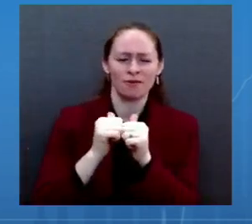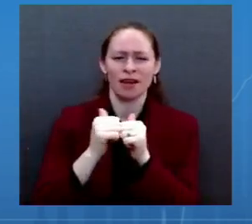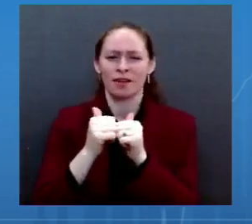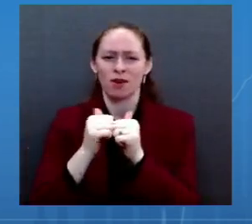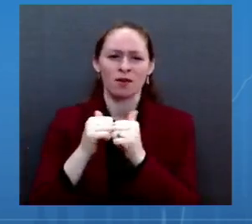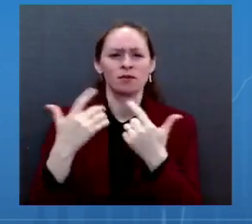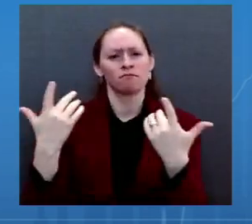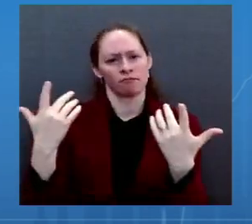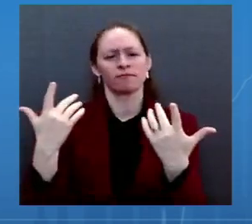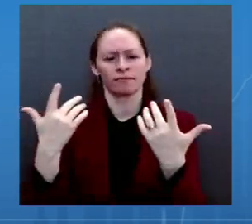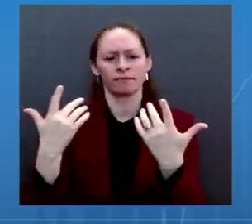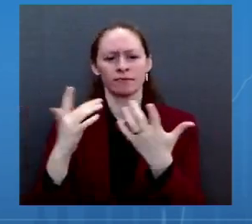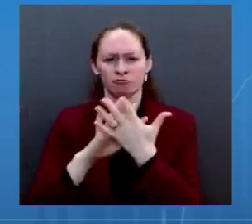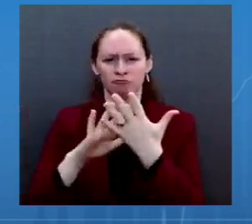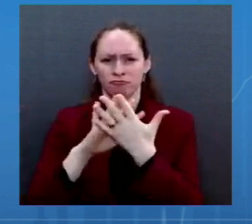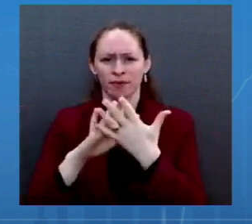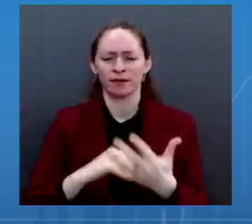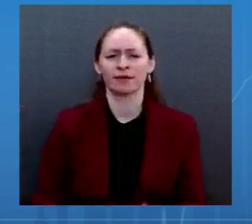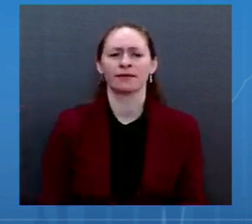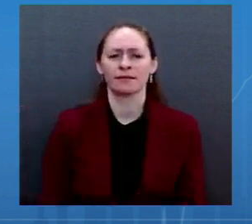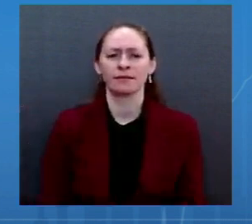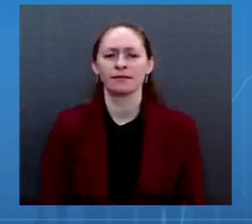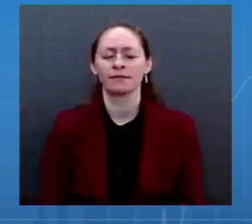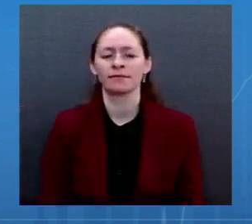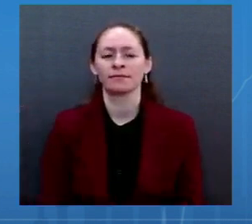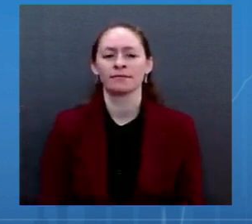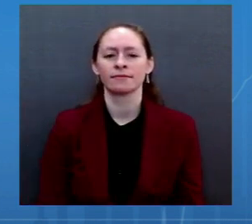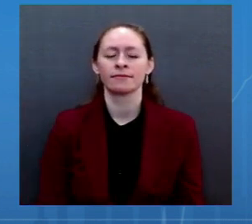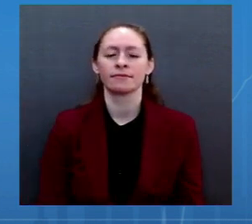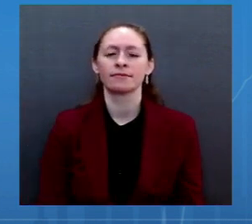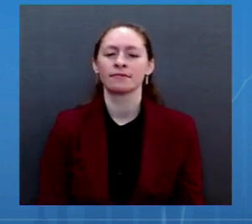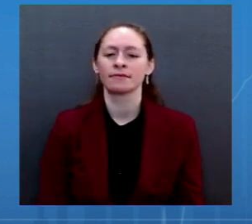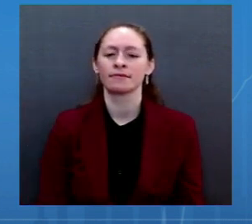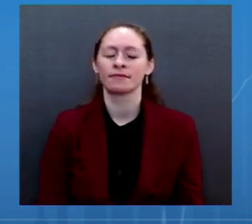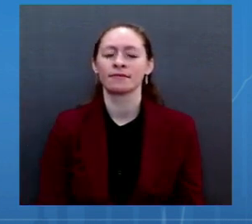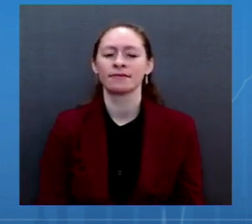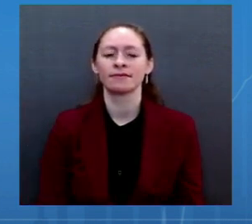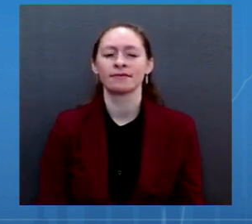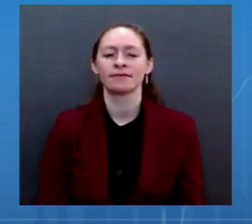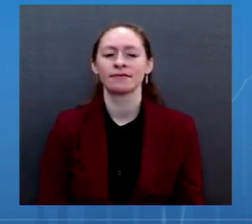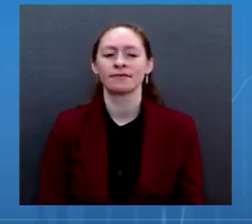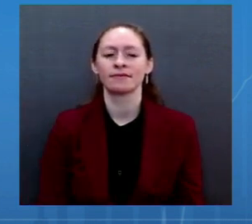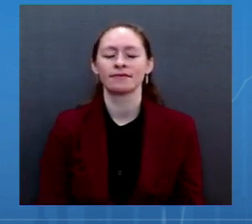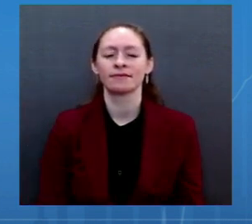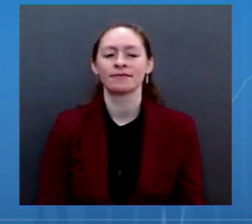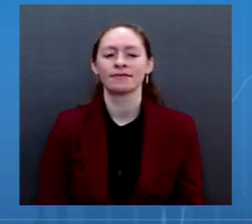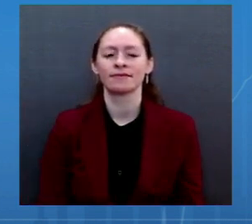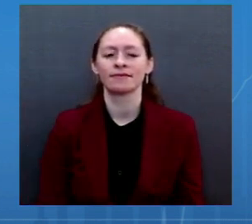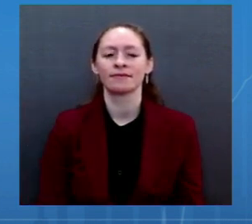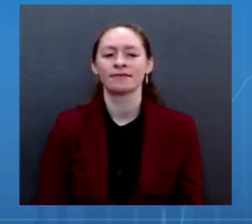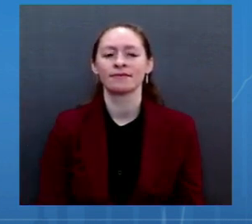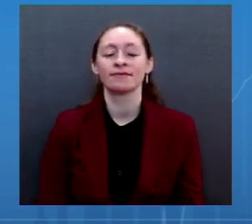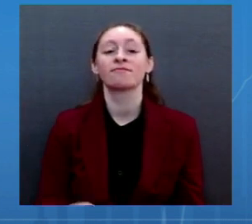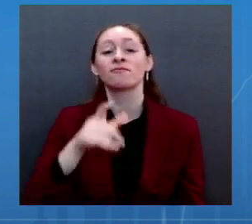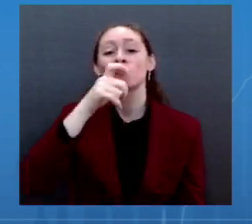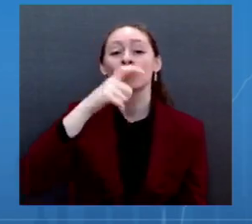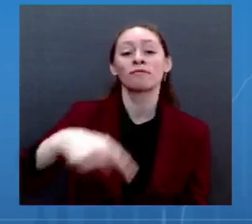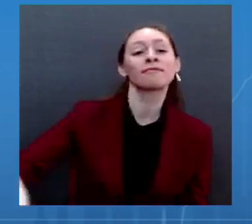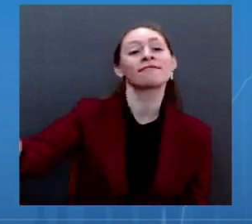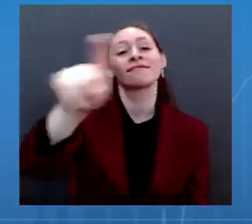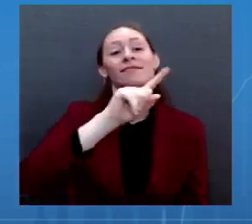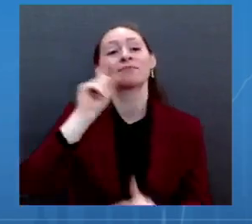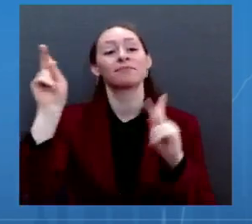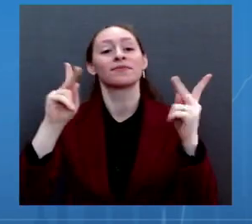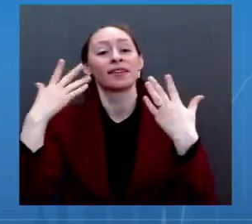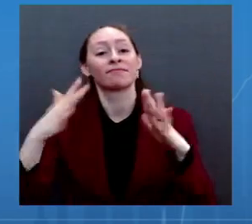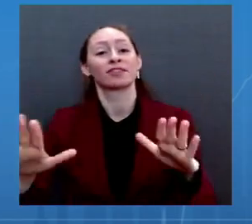clinical data indicate that booster shots reconstitute vaccine protection even against Omicron. Let's spend a